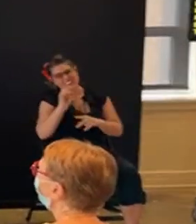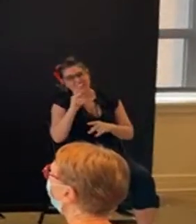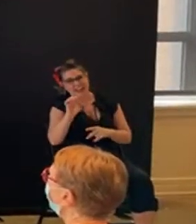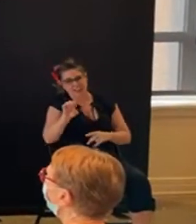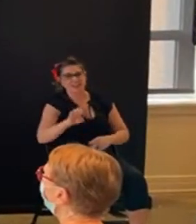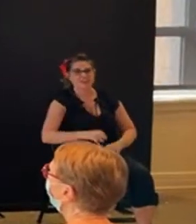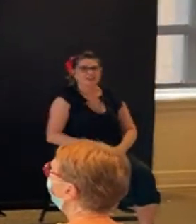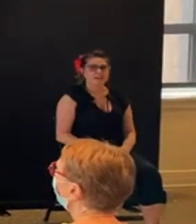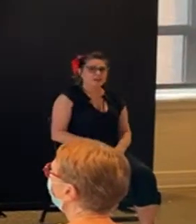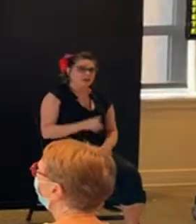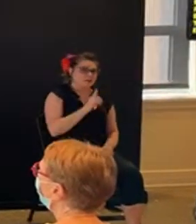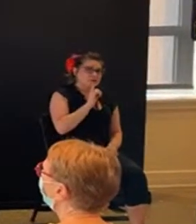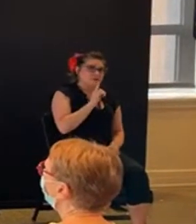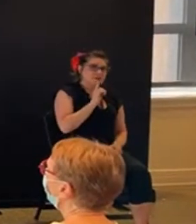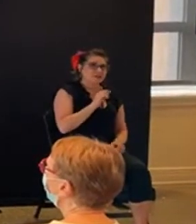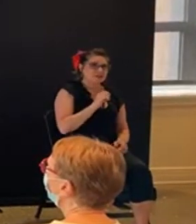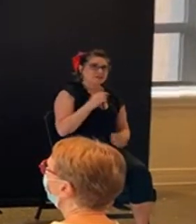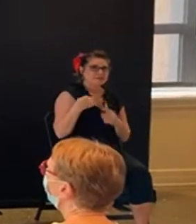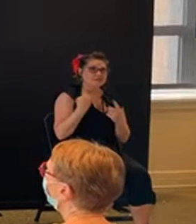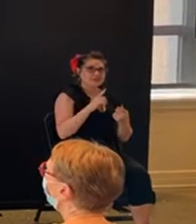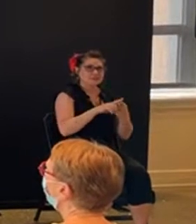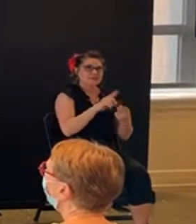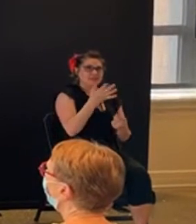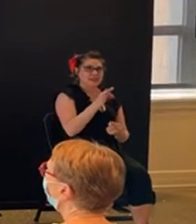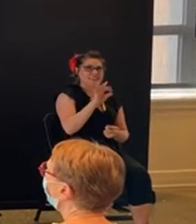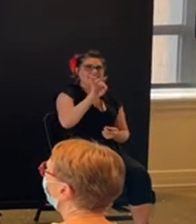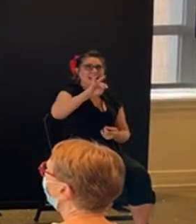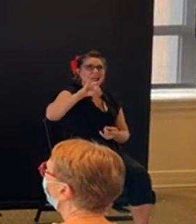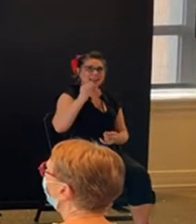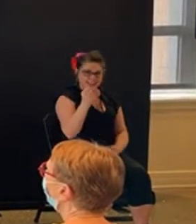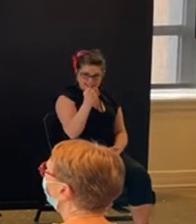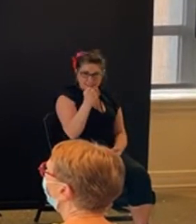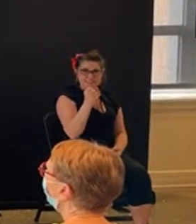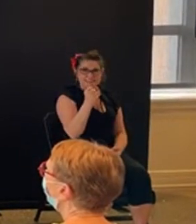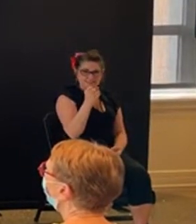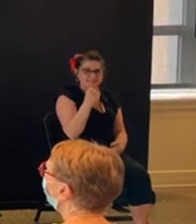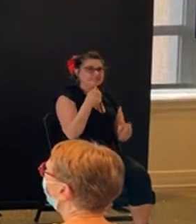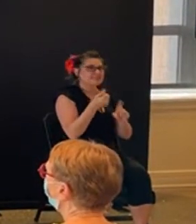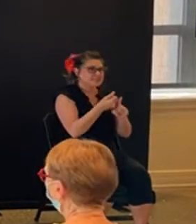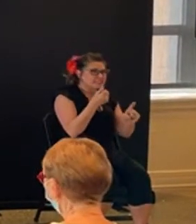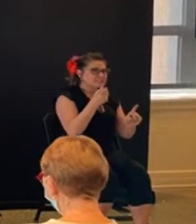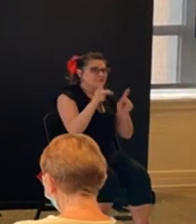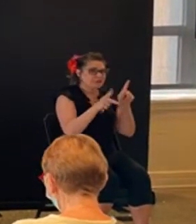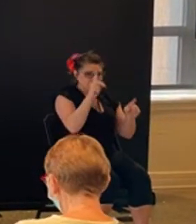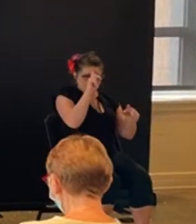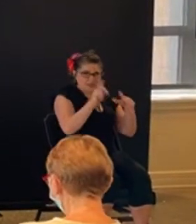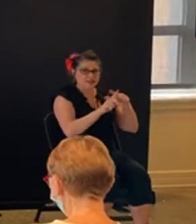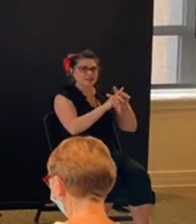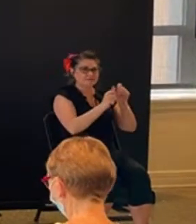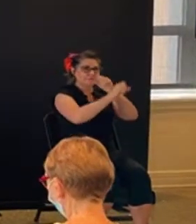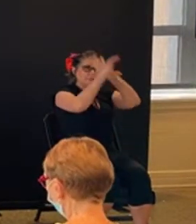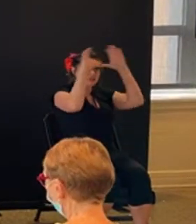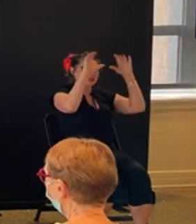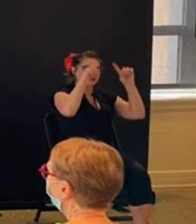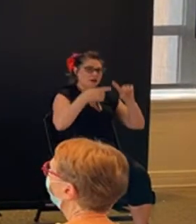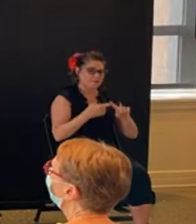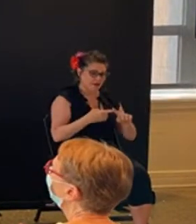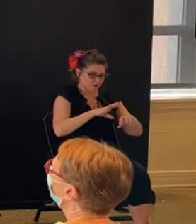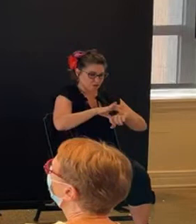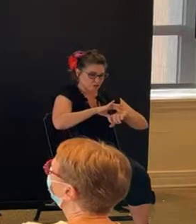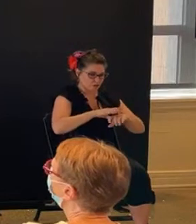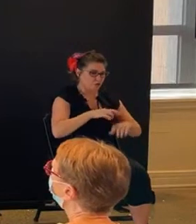wasn't until the 1980s that people started to put together a fuller picture of our seismic risk